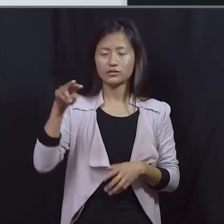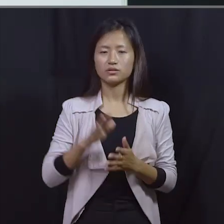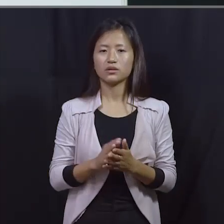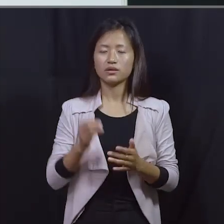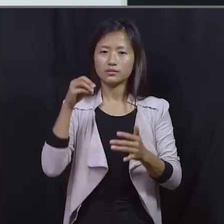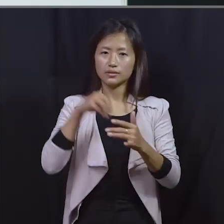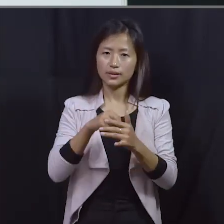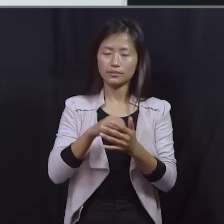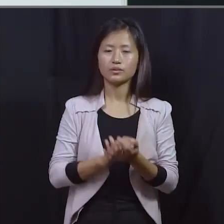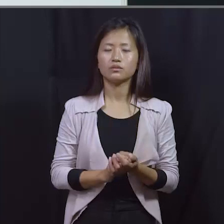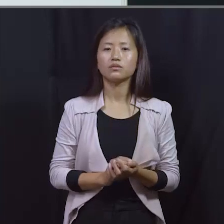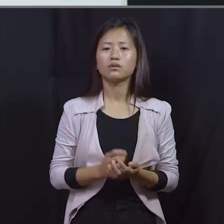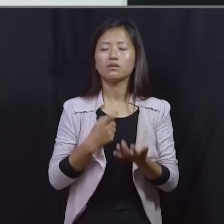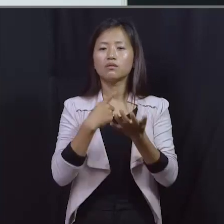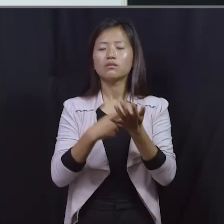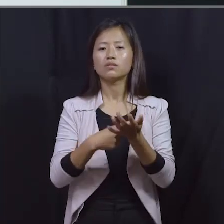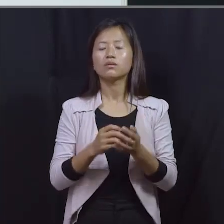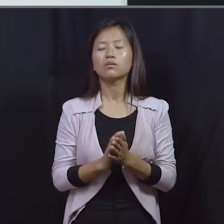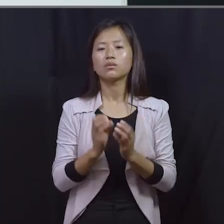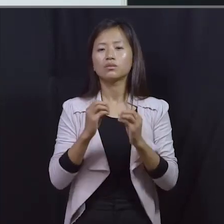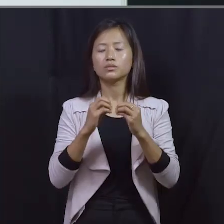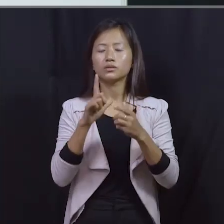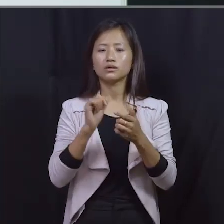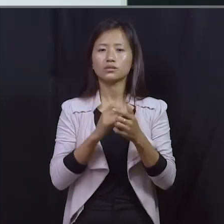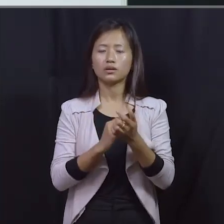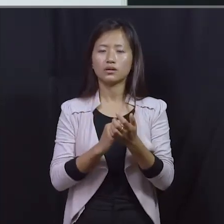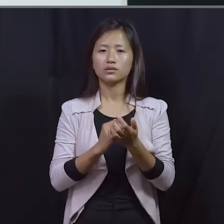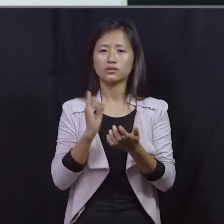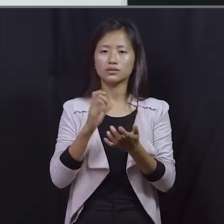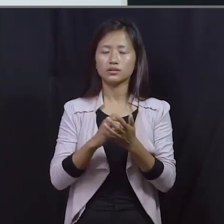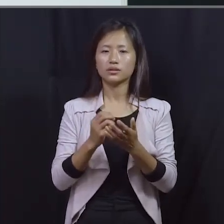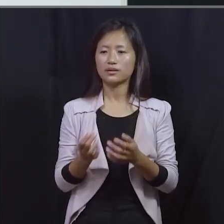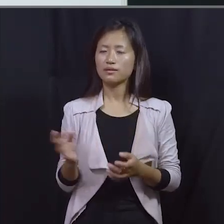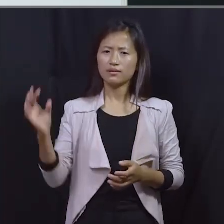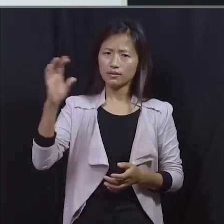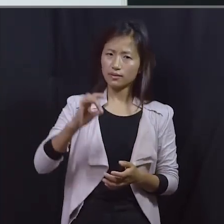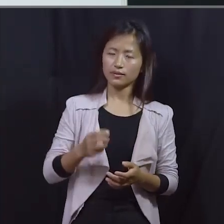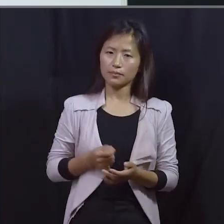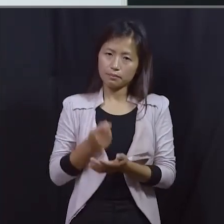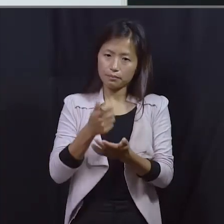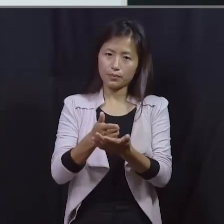debt or the obligation of repayment,